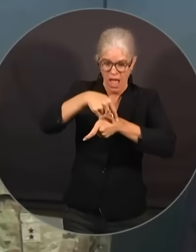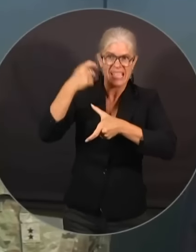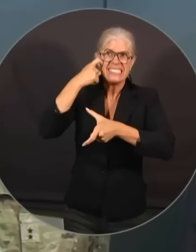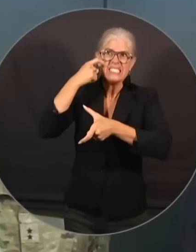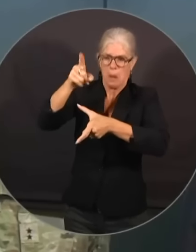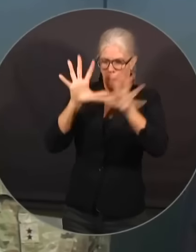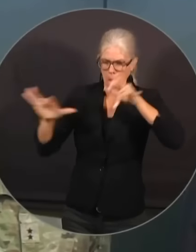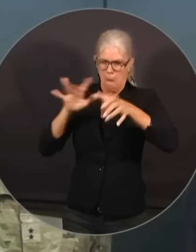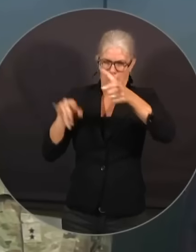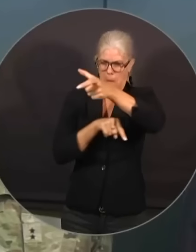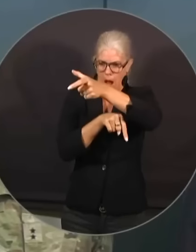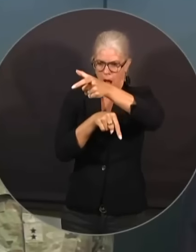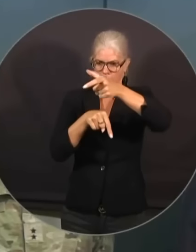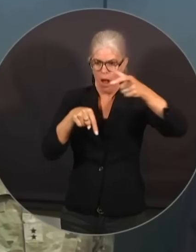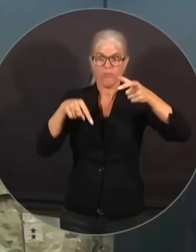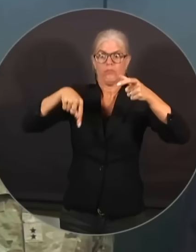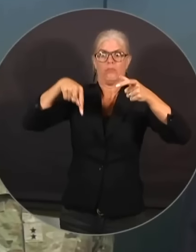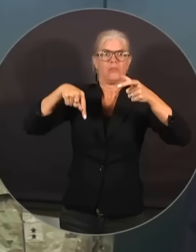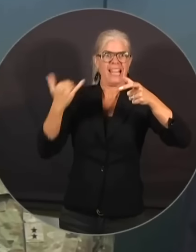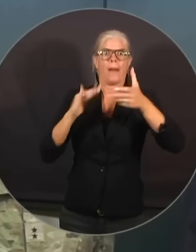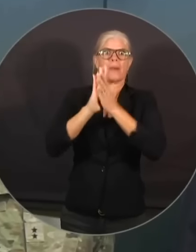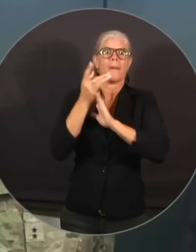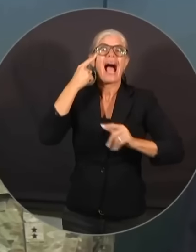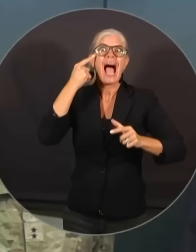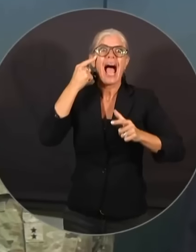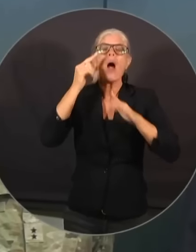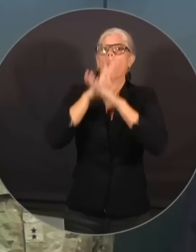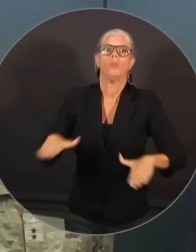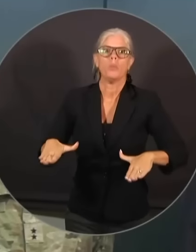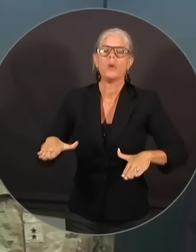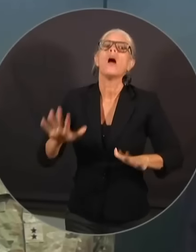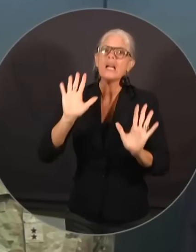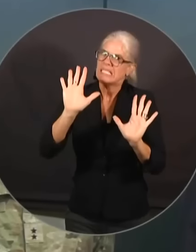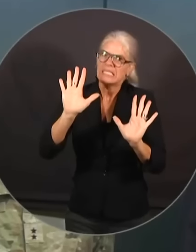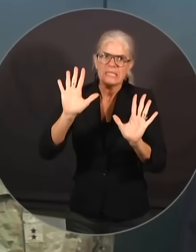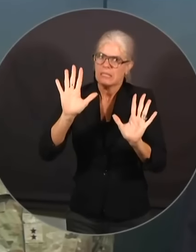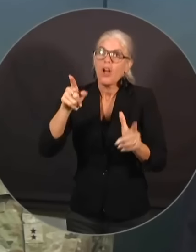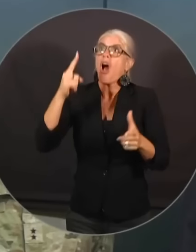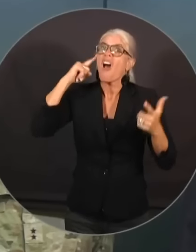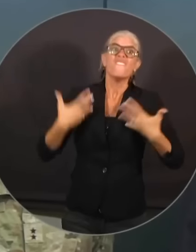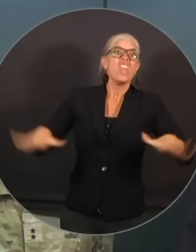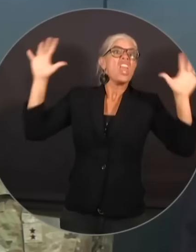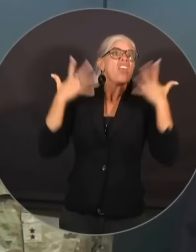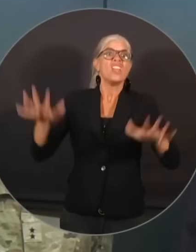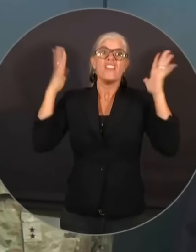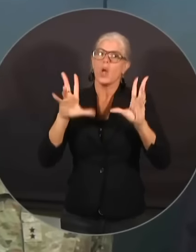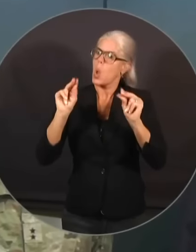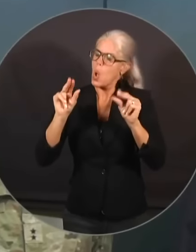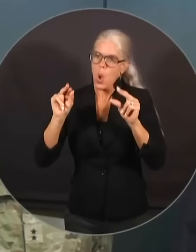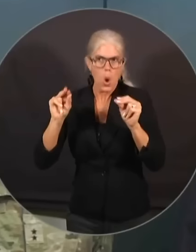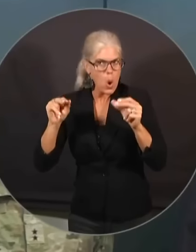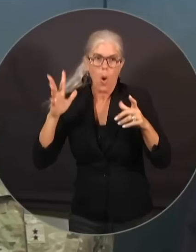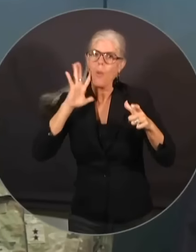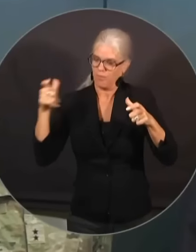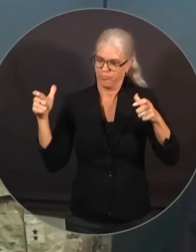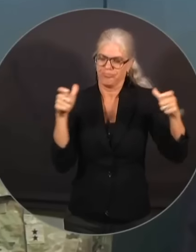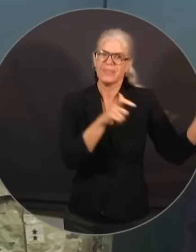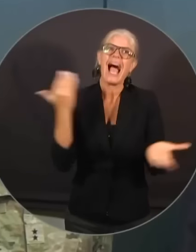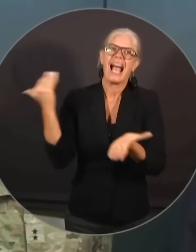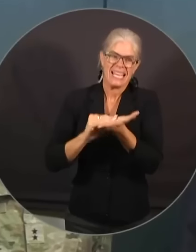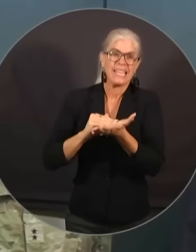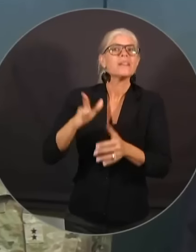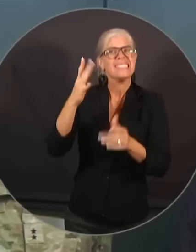power outages with the storm. Take time now while you actually have power to top off all of your battery chargers. Make sure you just leave